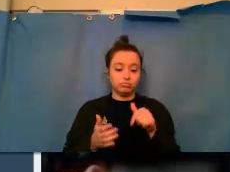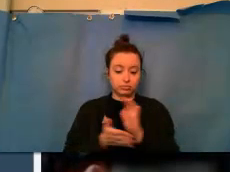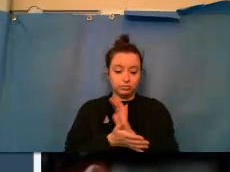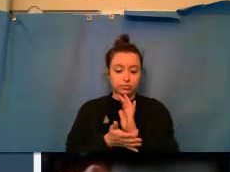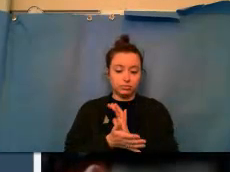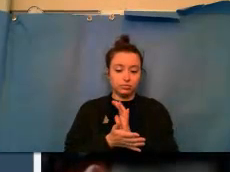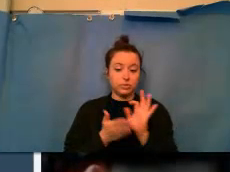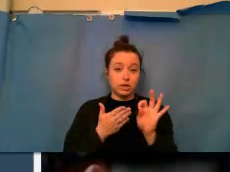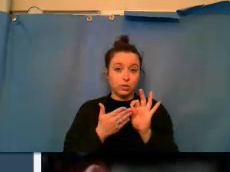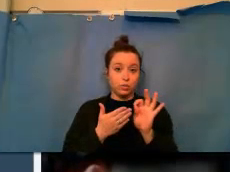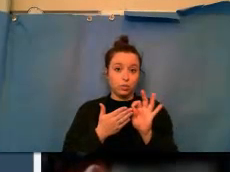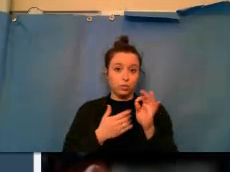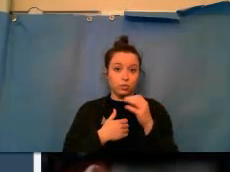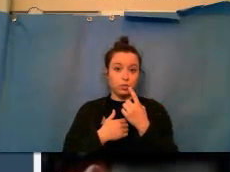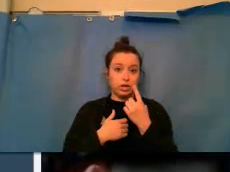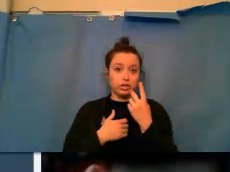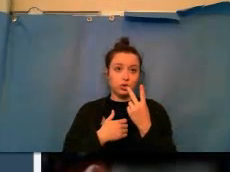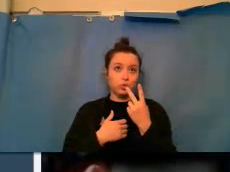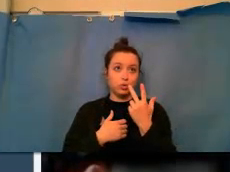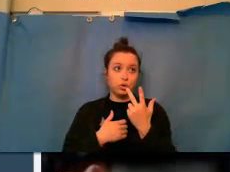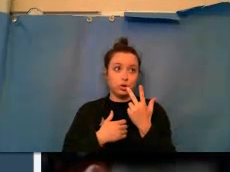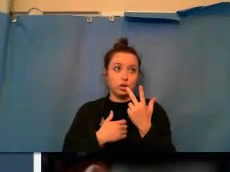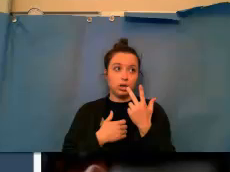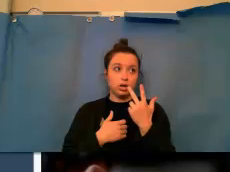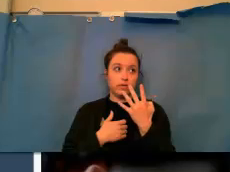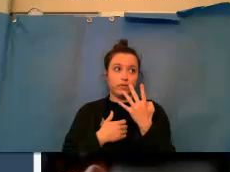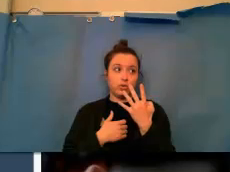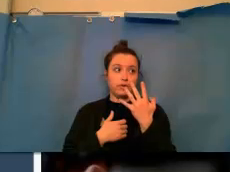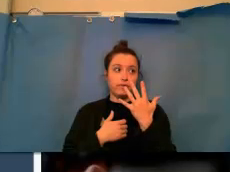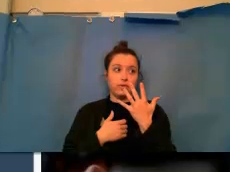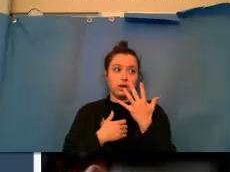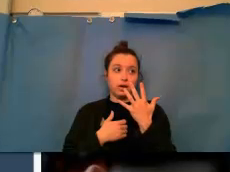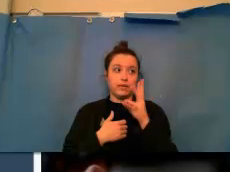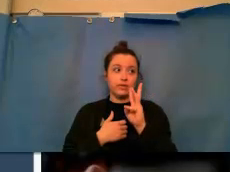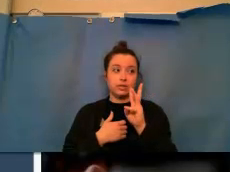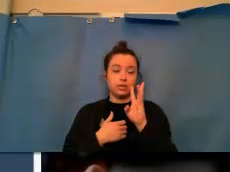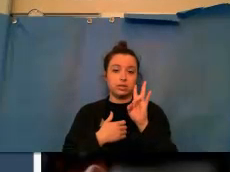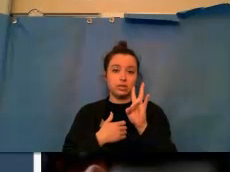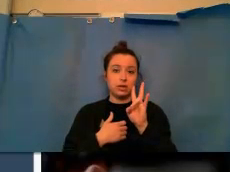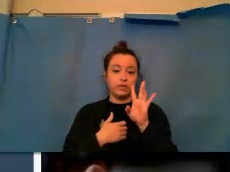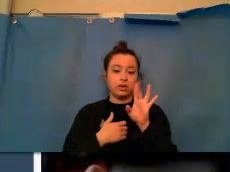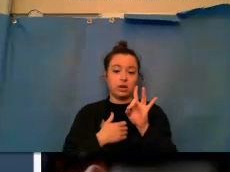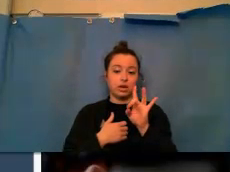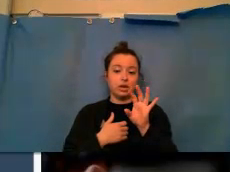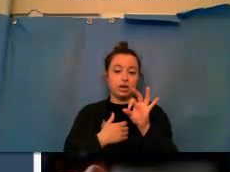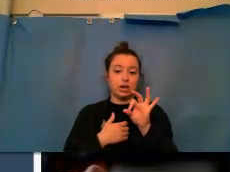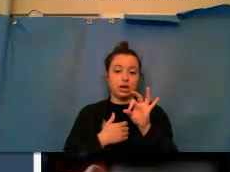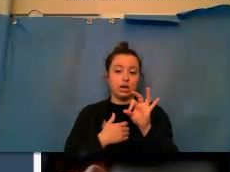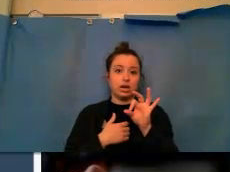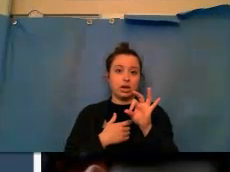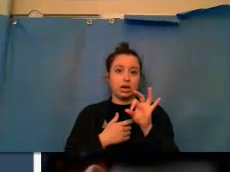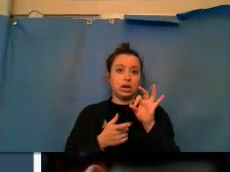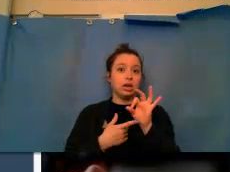now count the top, 1, 2, 3, 4, 5, 6, 7, 8,